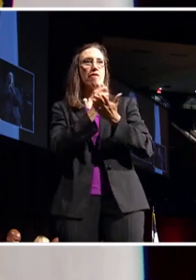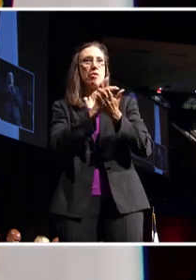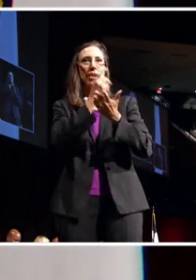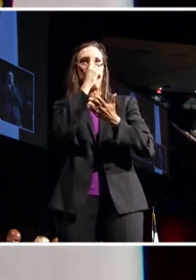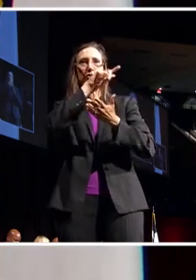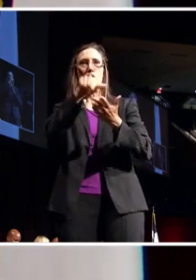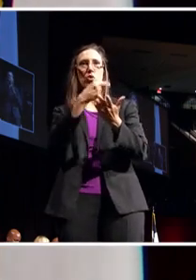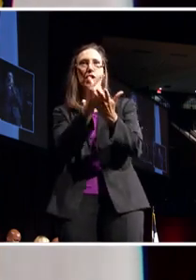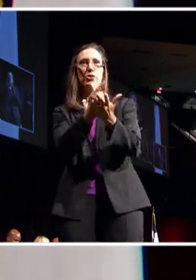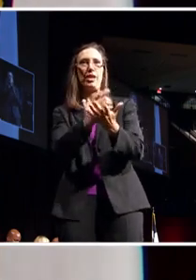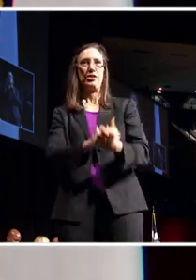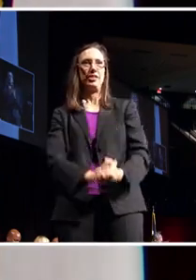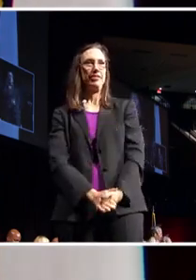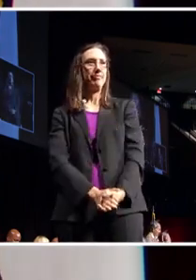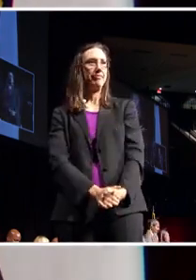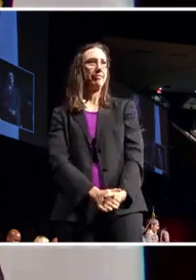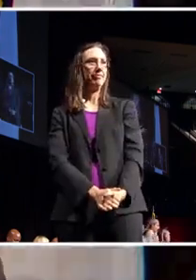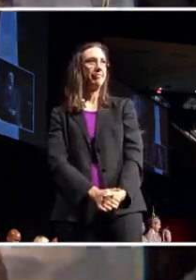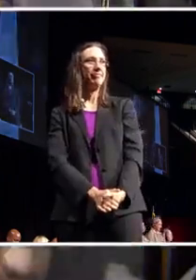of graduation.